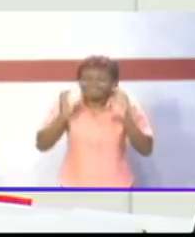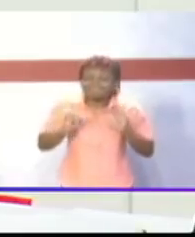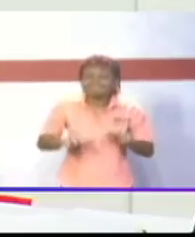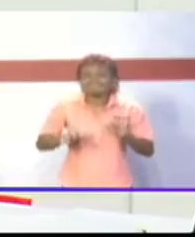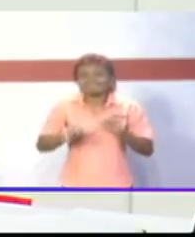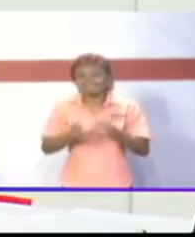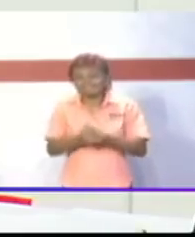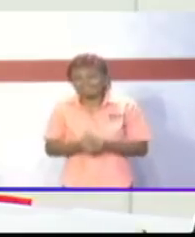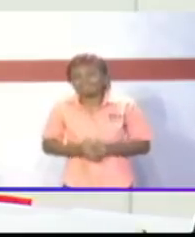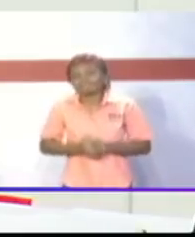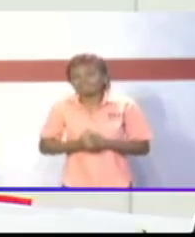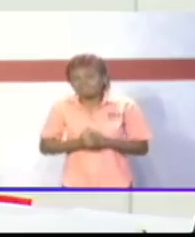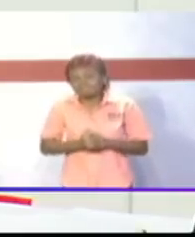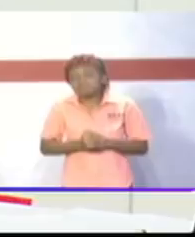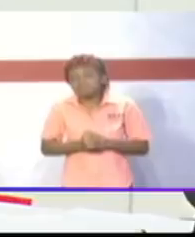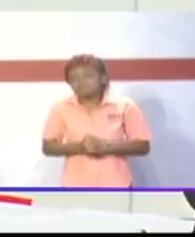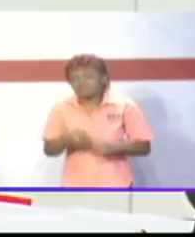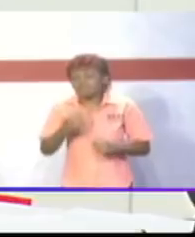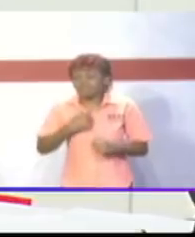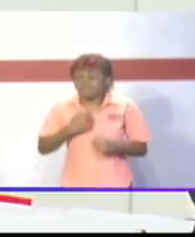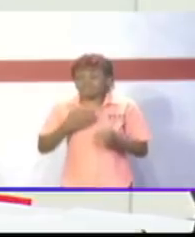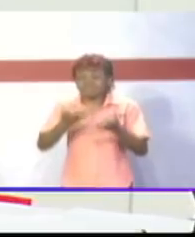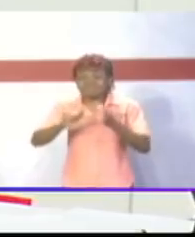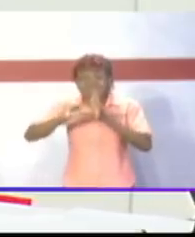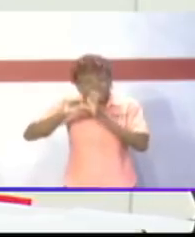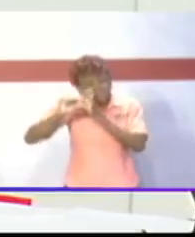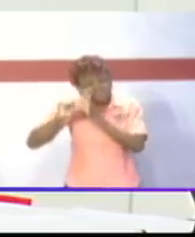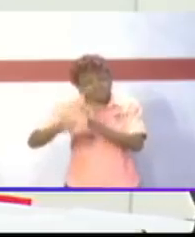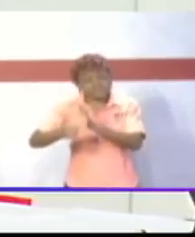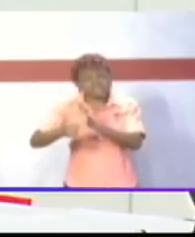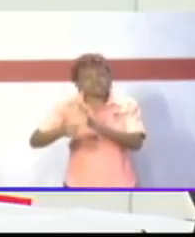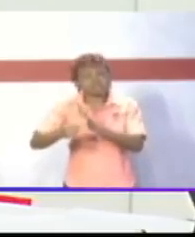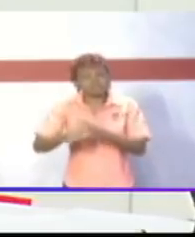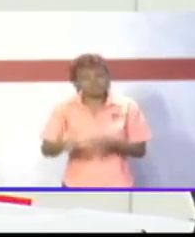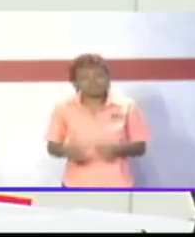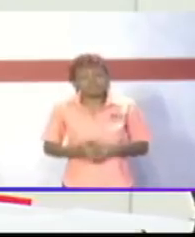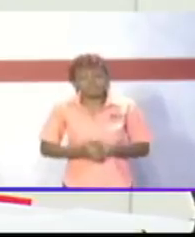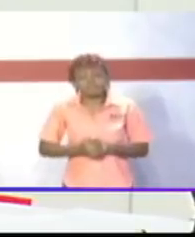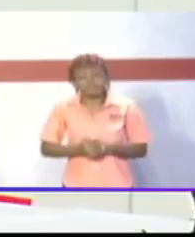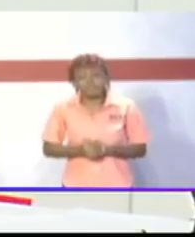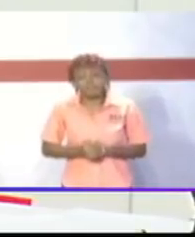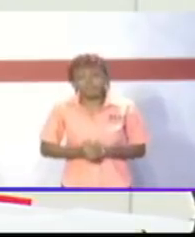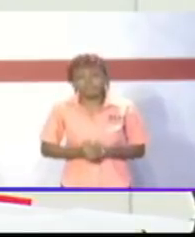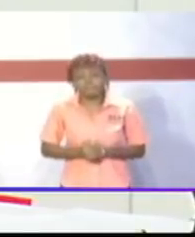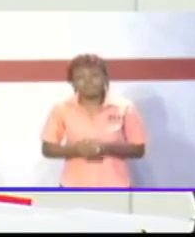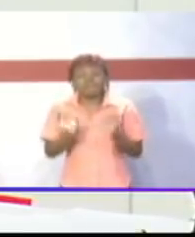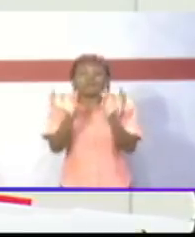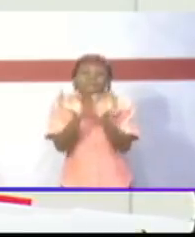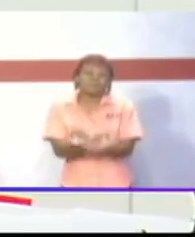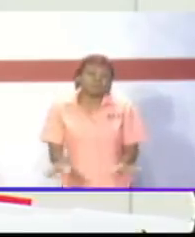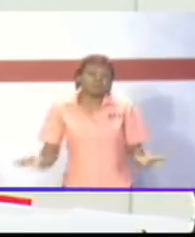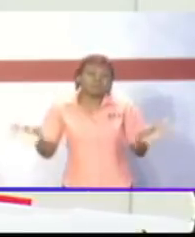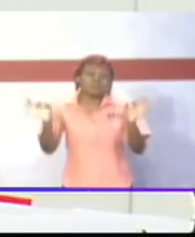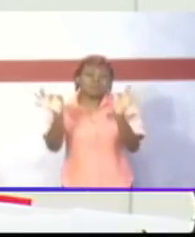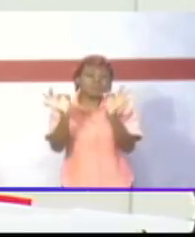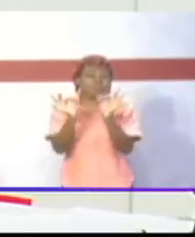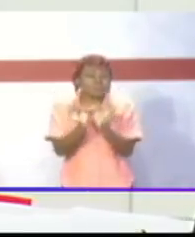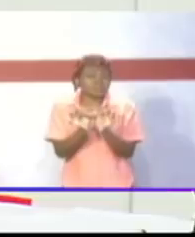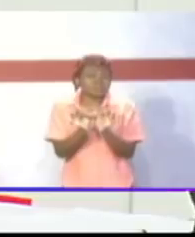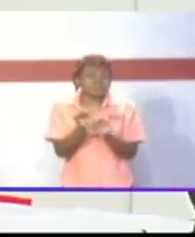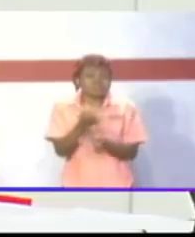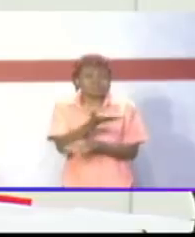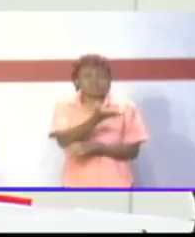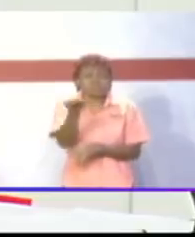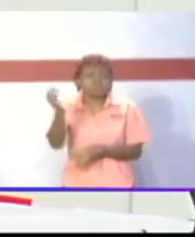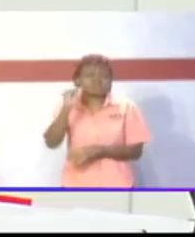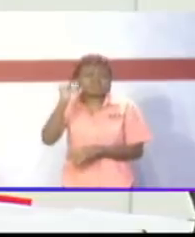for personal, social, and civic responsibility, as the Honourable Minister has been stressing, in being vaccinated to prevent or to reduce